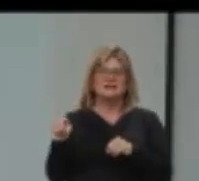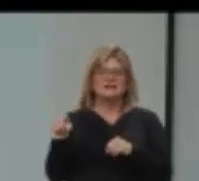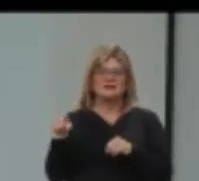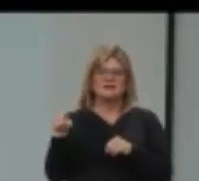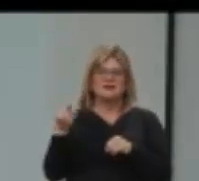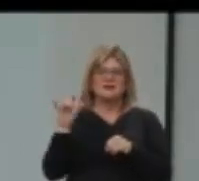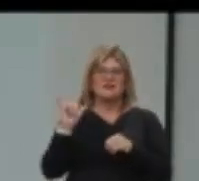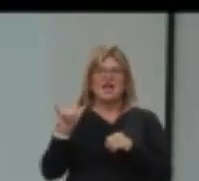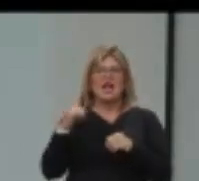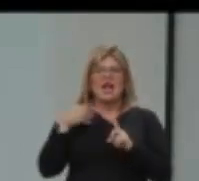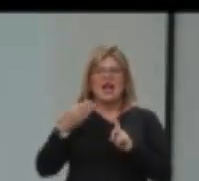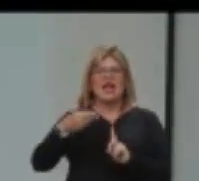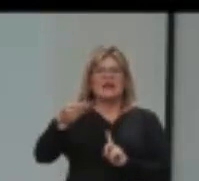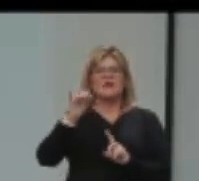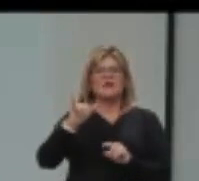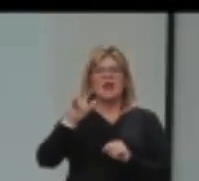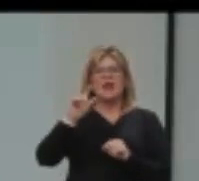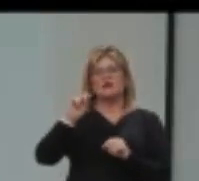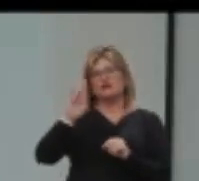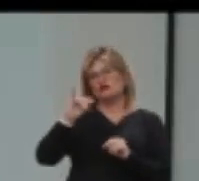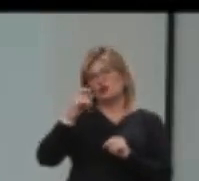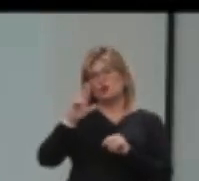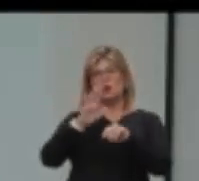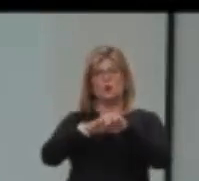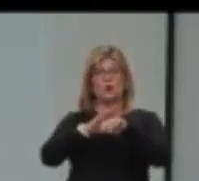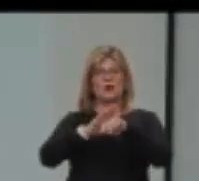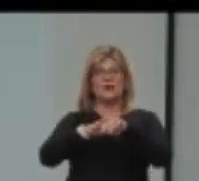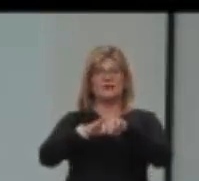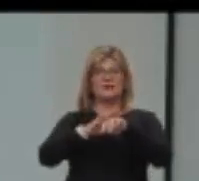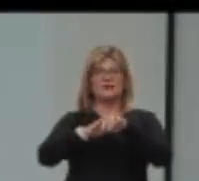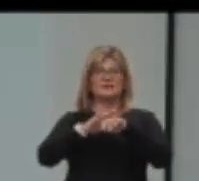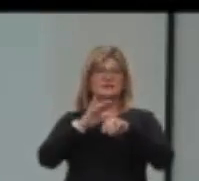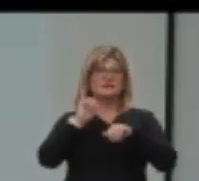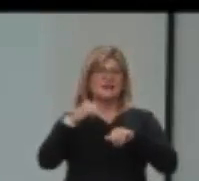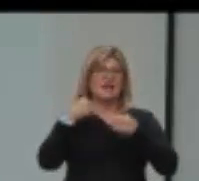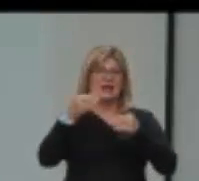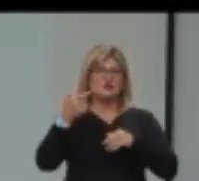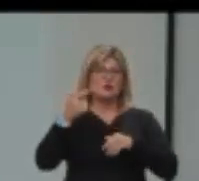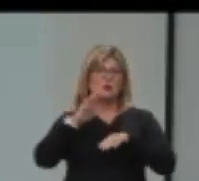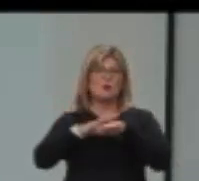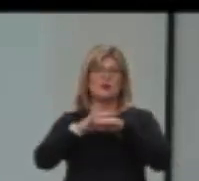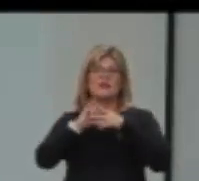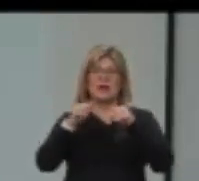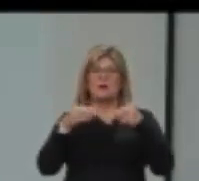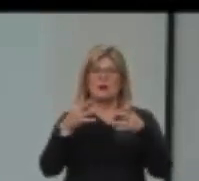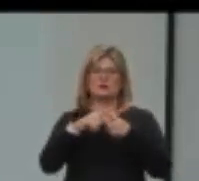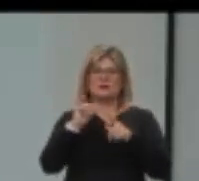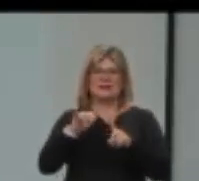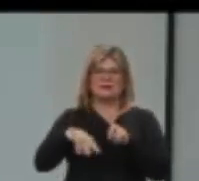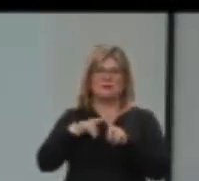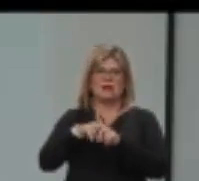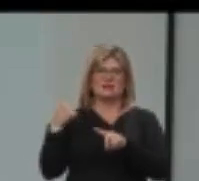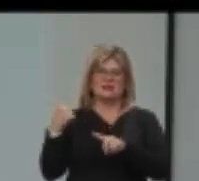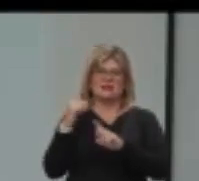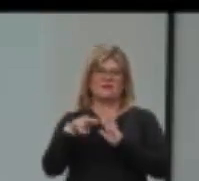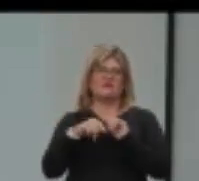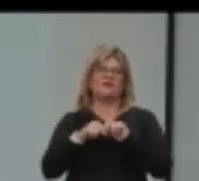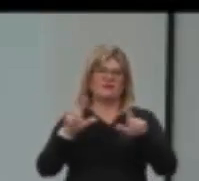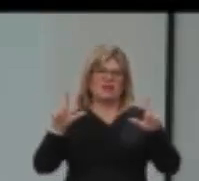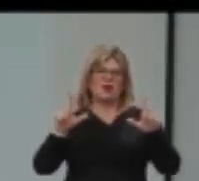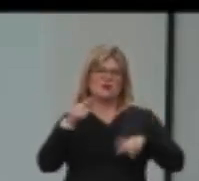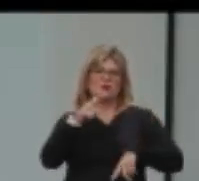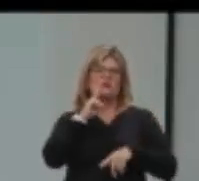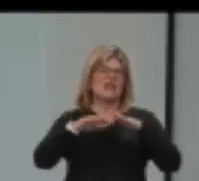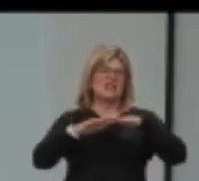the trigger warning that I gave in the beginning, The trigger warning that I gave in the beginning mostly applies to the video that you're about to watch. It's just